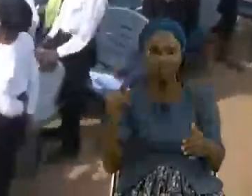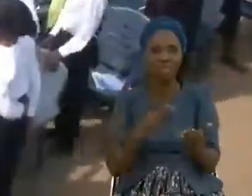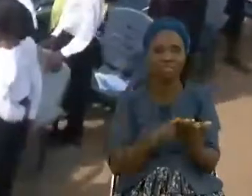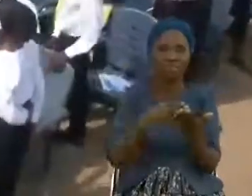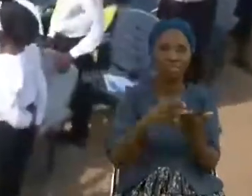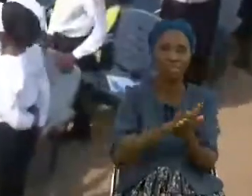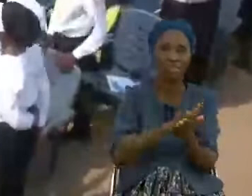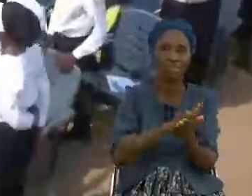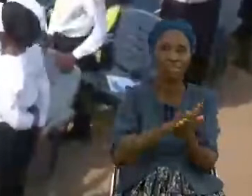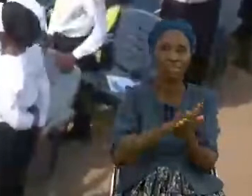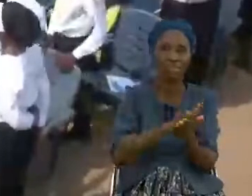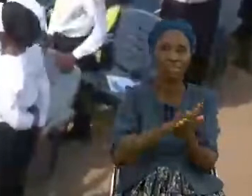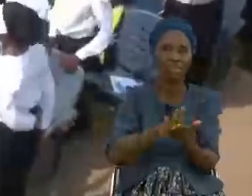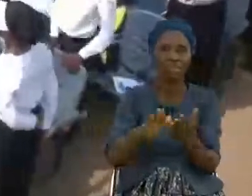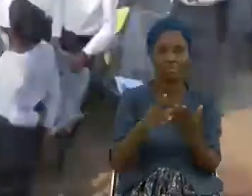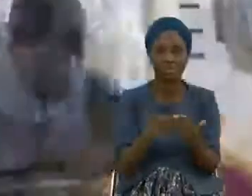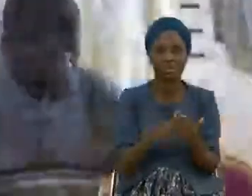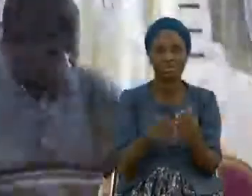religious